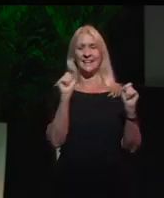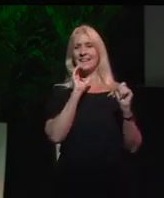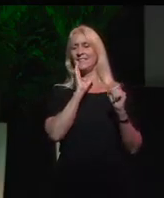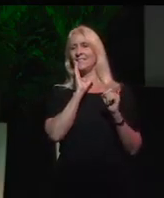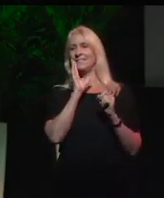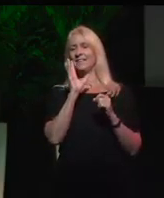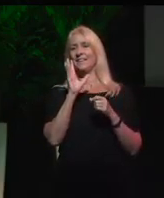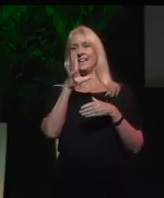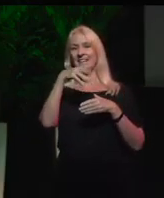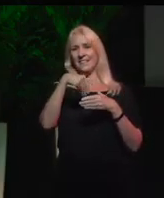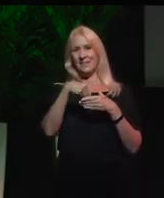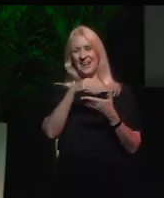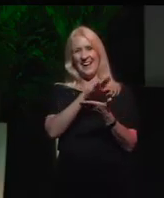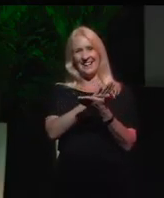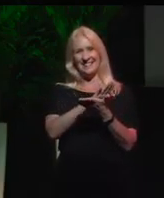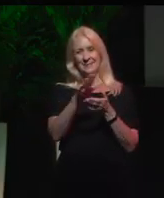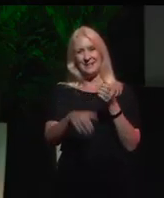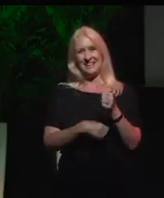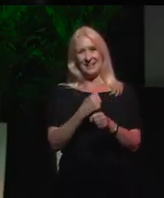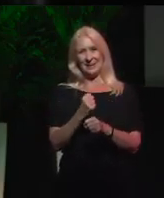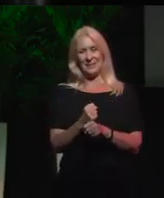year.